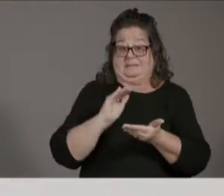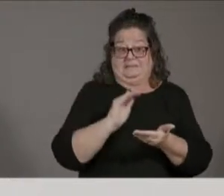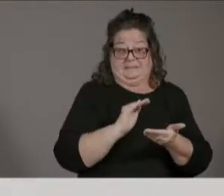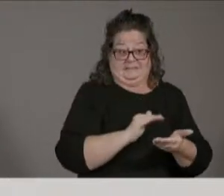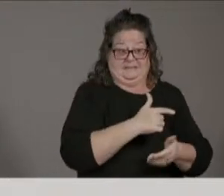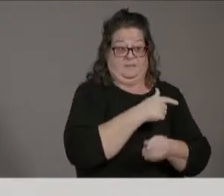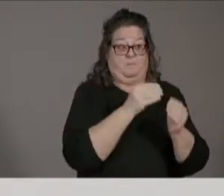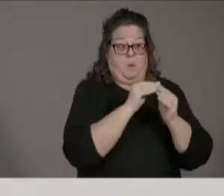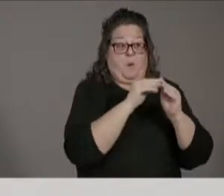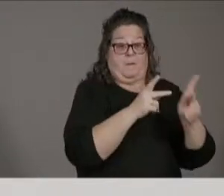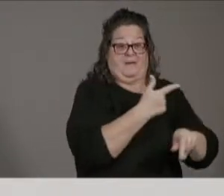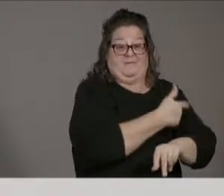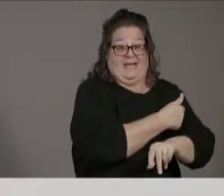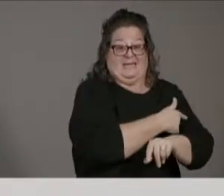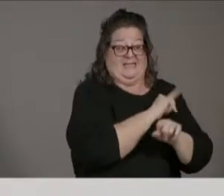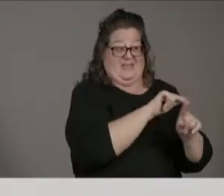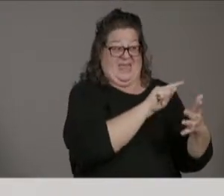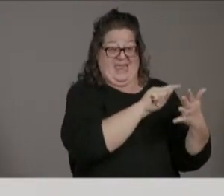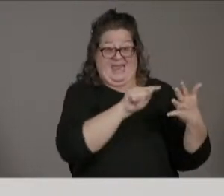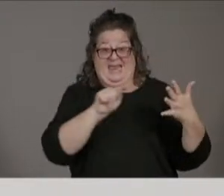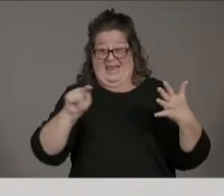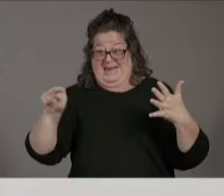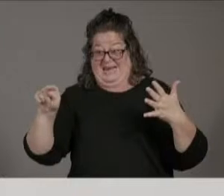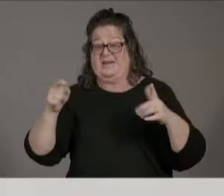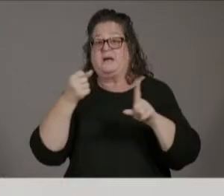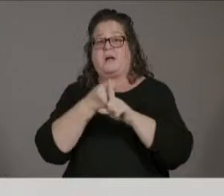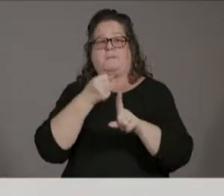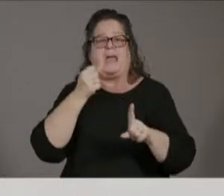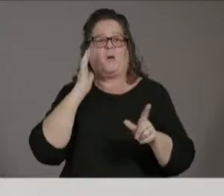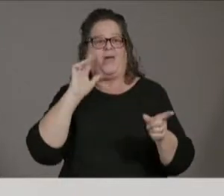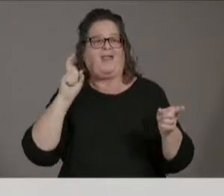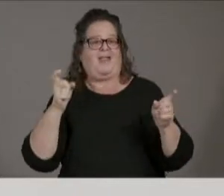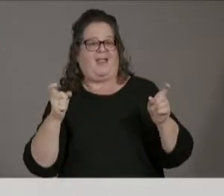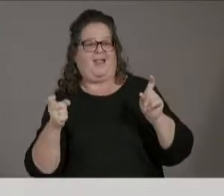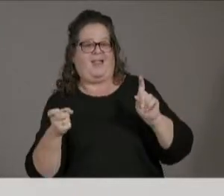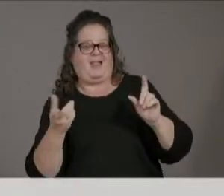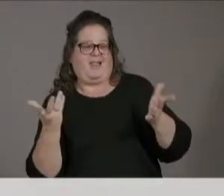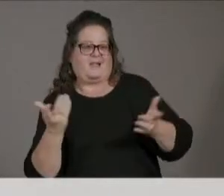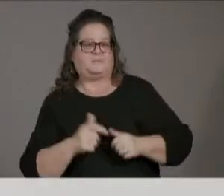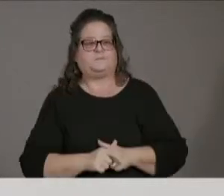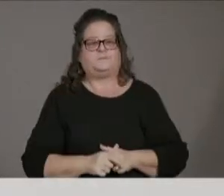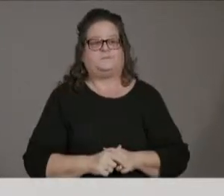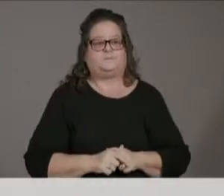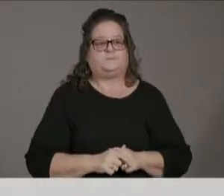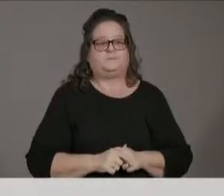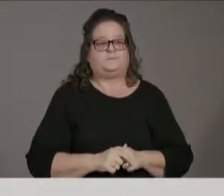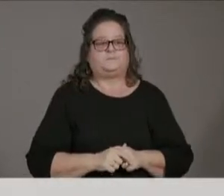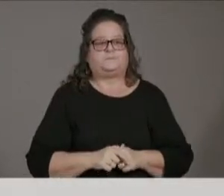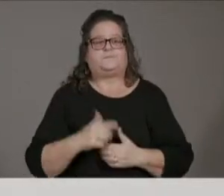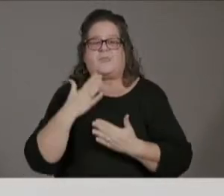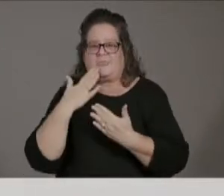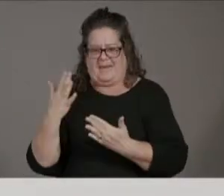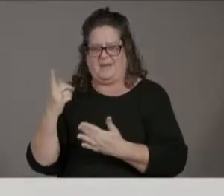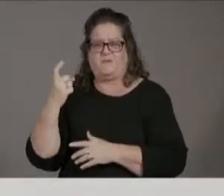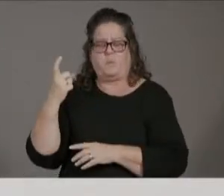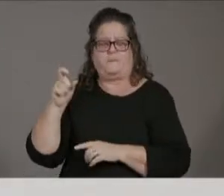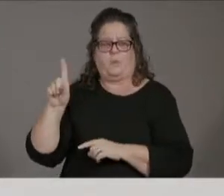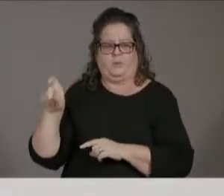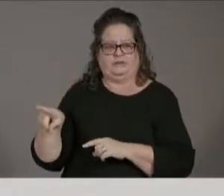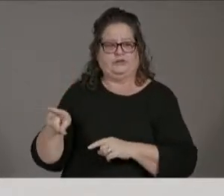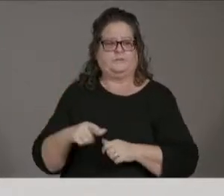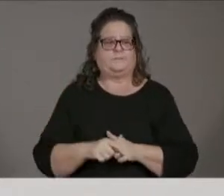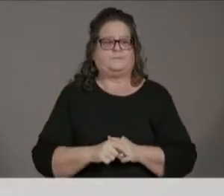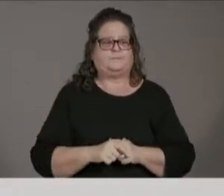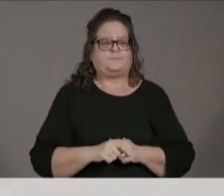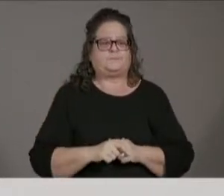Thank you. And I do have one more question. What role does the state's takeover play in the overall vaccination mission, especially in the East